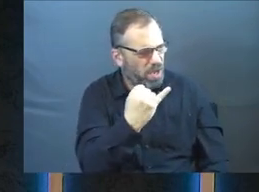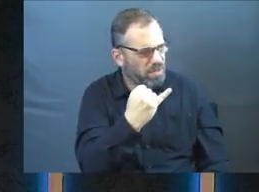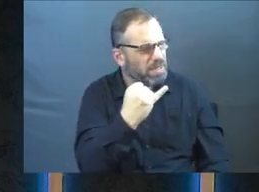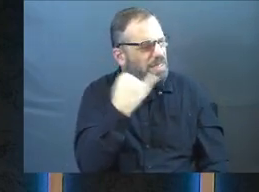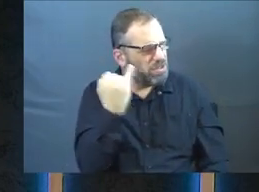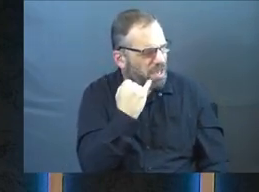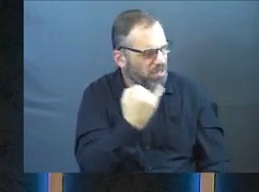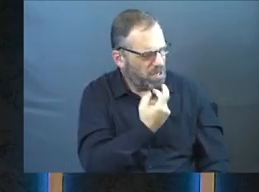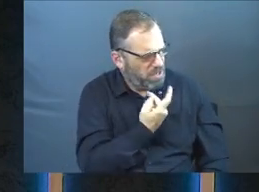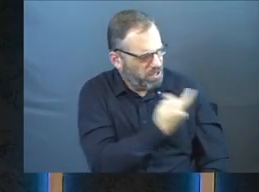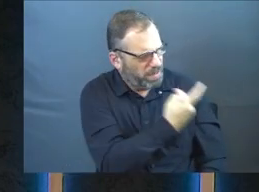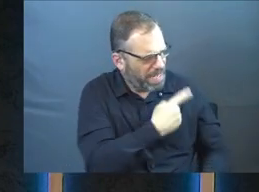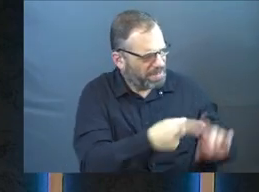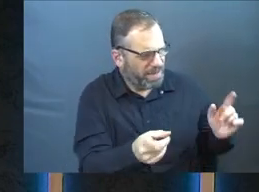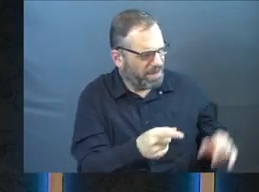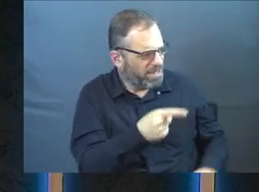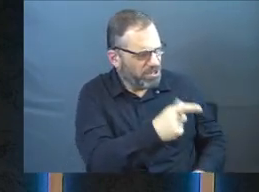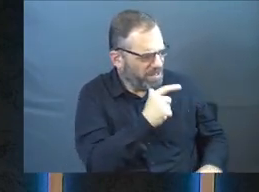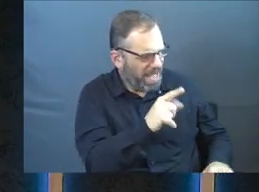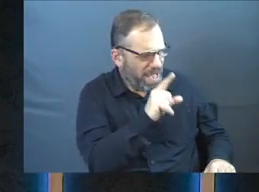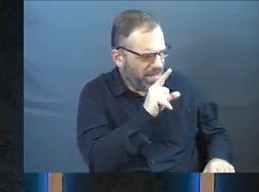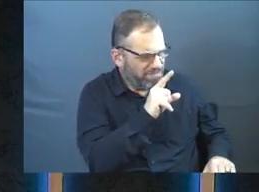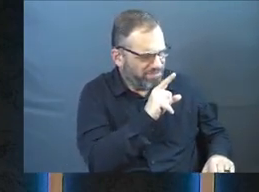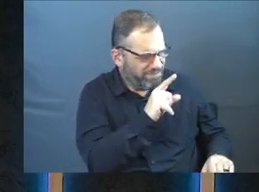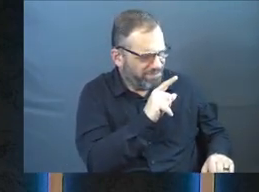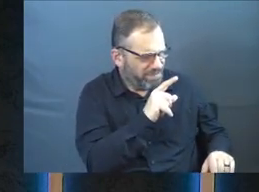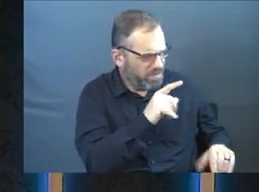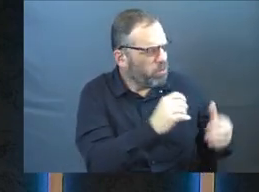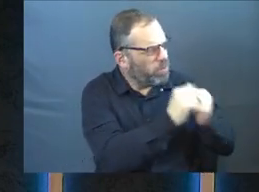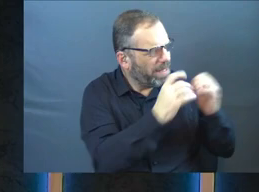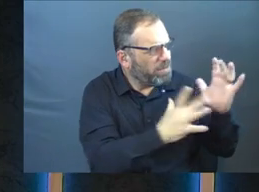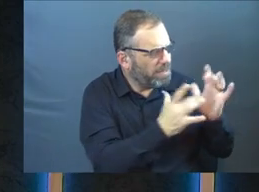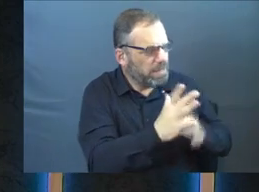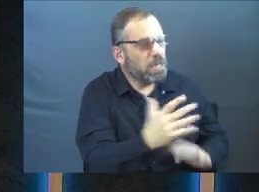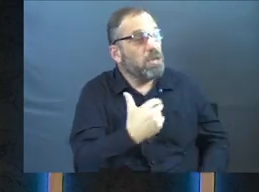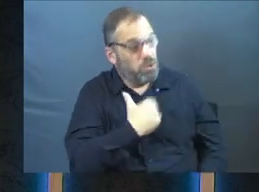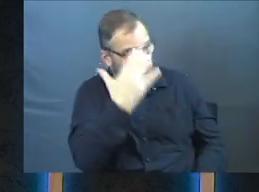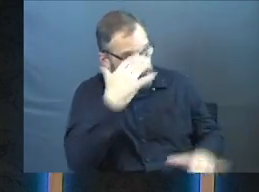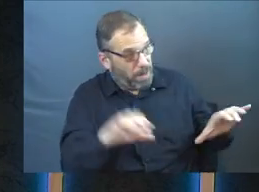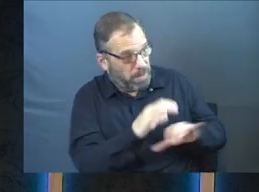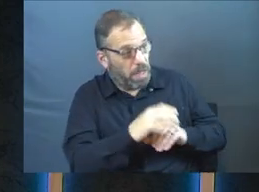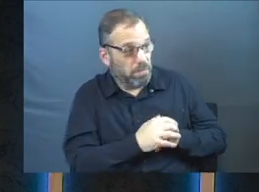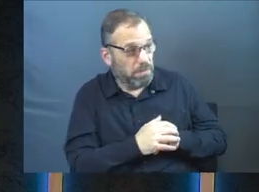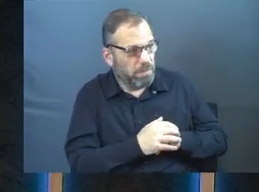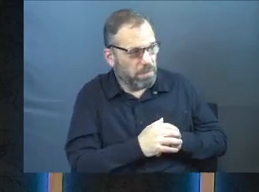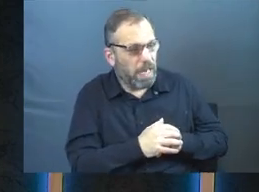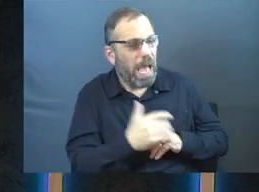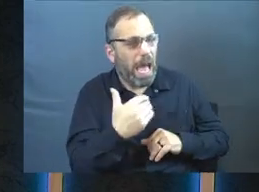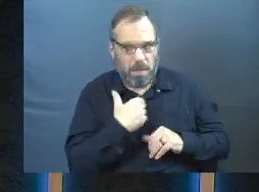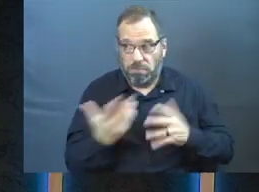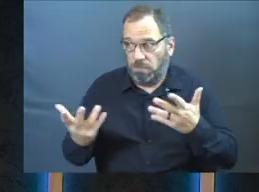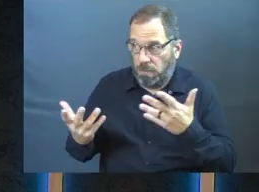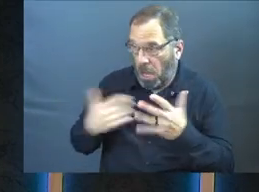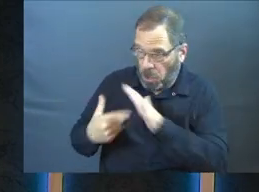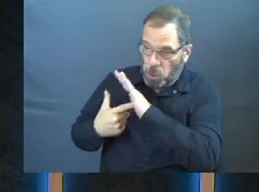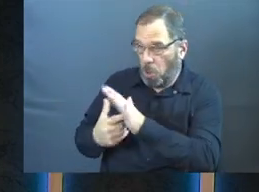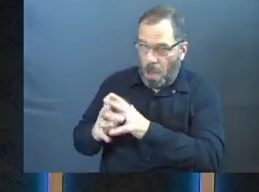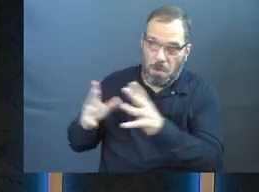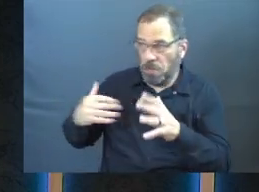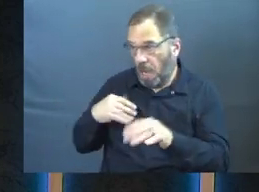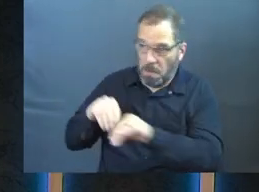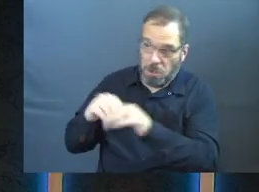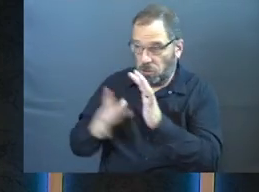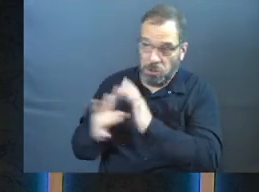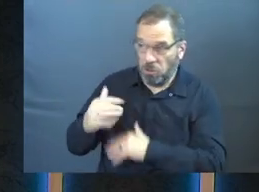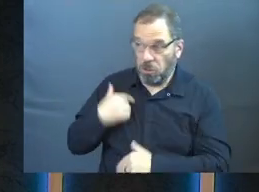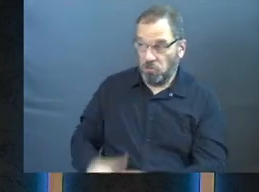have a difference here, and you're not into Jesus the way that I'm into Jesus, because you know what I would have done. I would have been like, oh, I can show you how I'll get